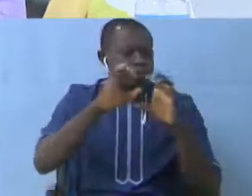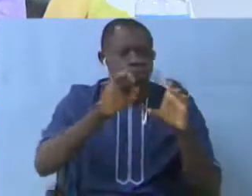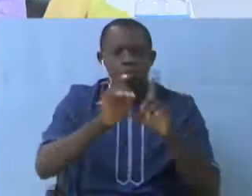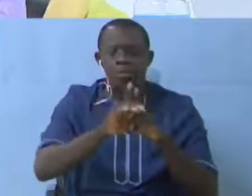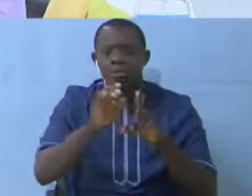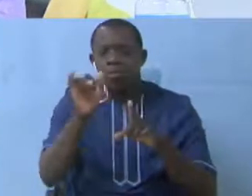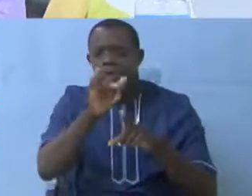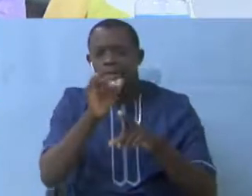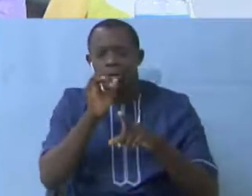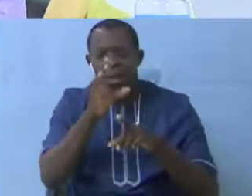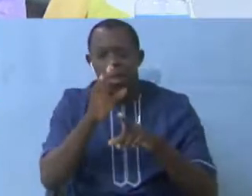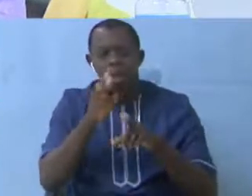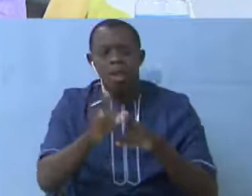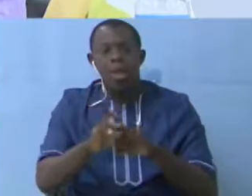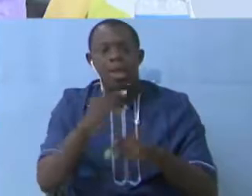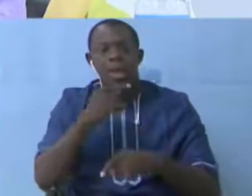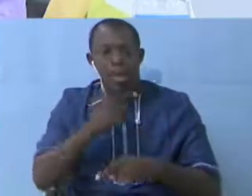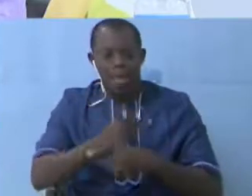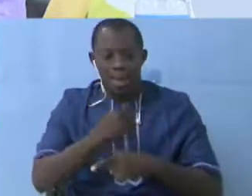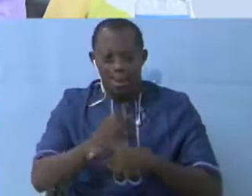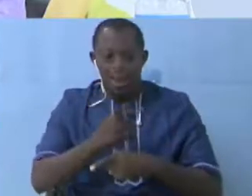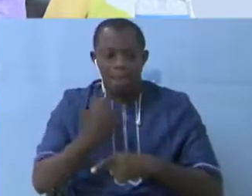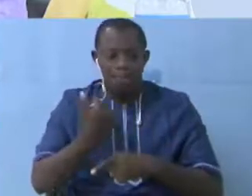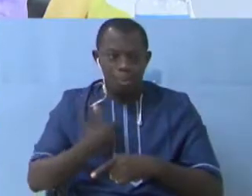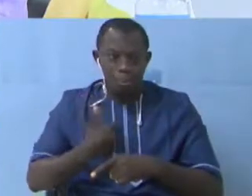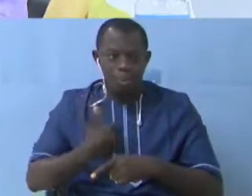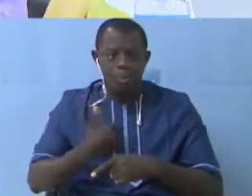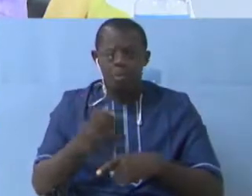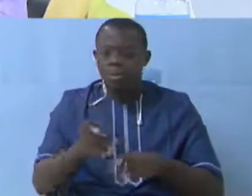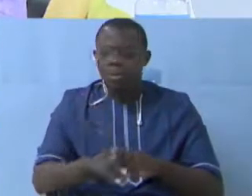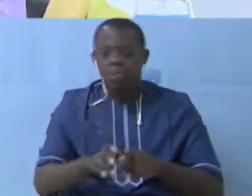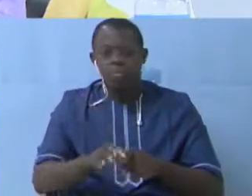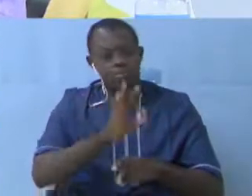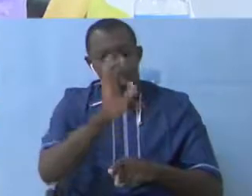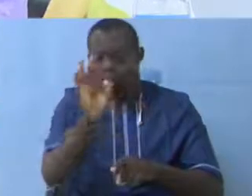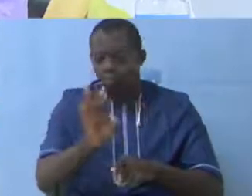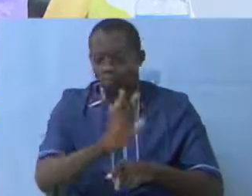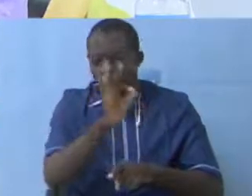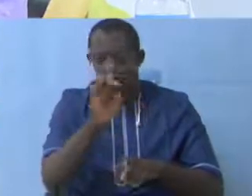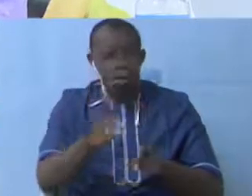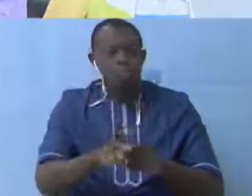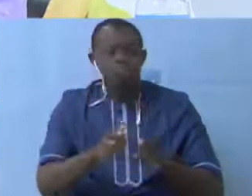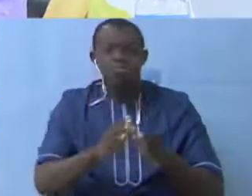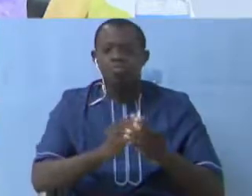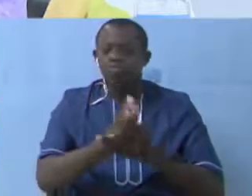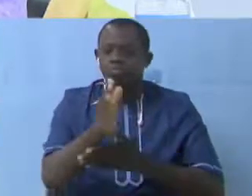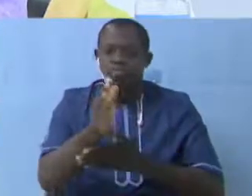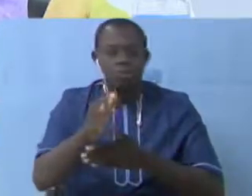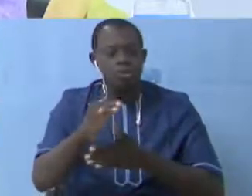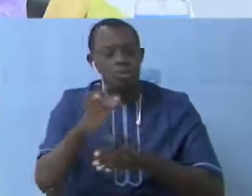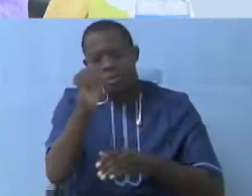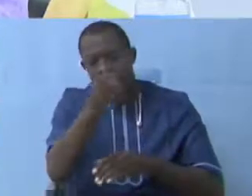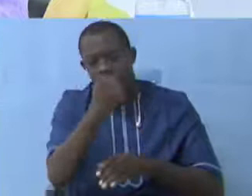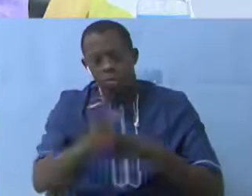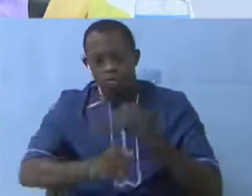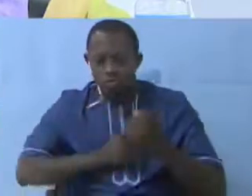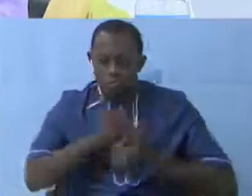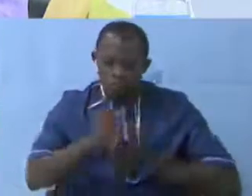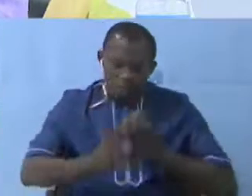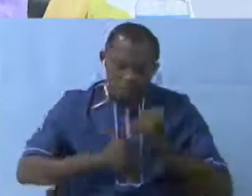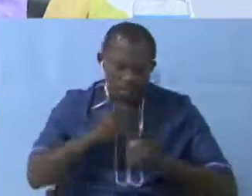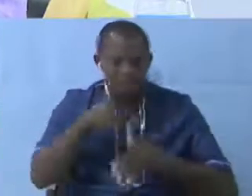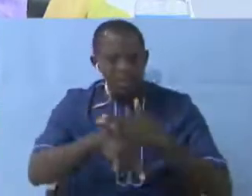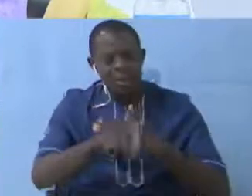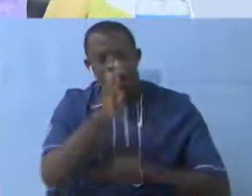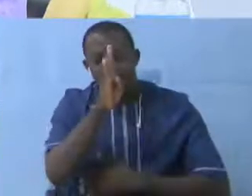really been into these difficulties. They've suffered in silence.